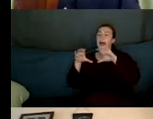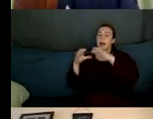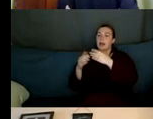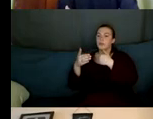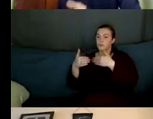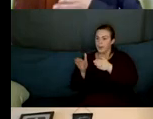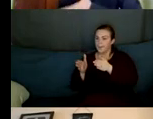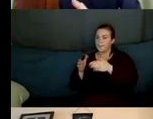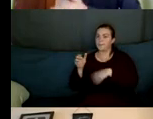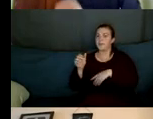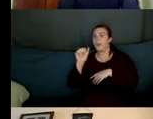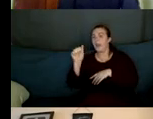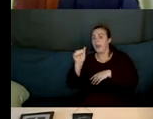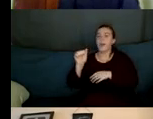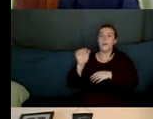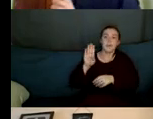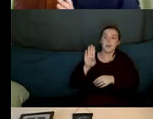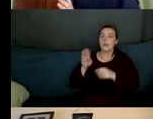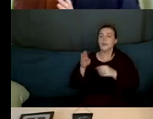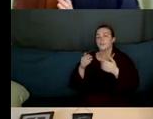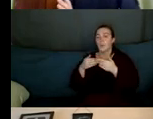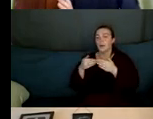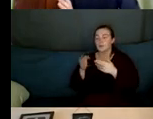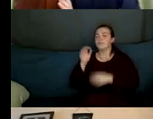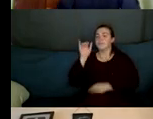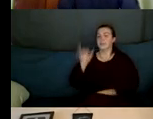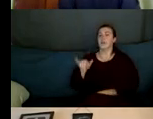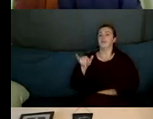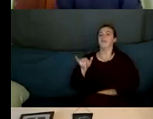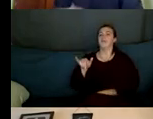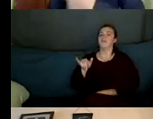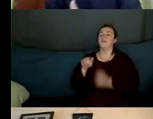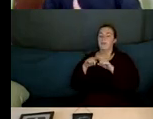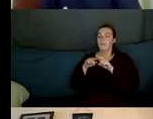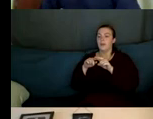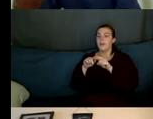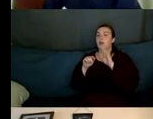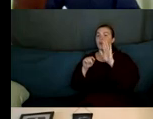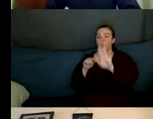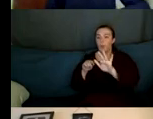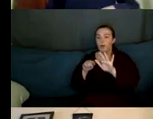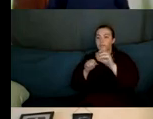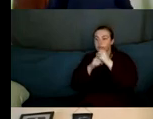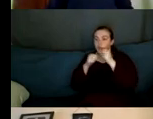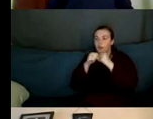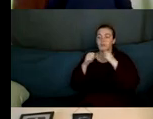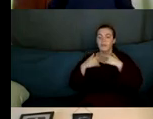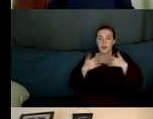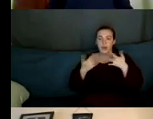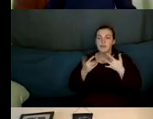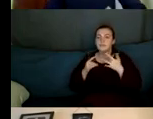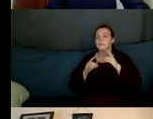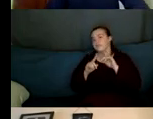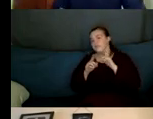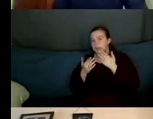A, classroom B is a thing. So depending on how things structure for your event, that may be different.